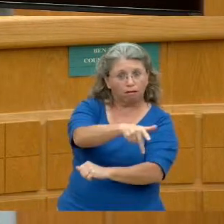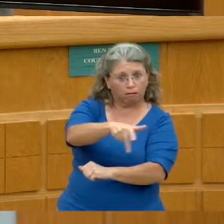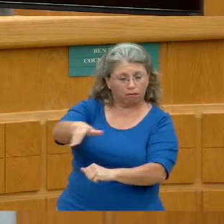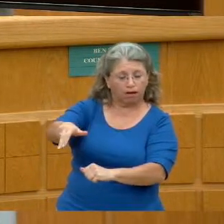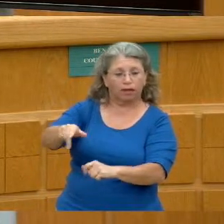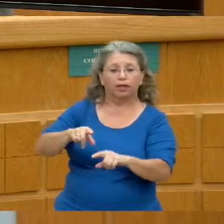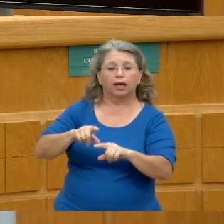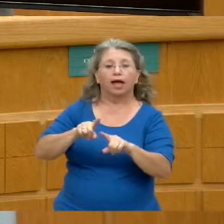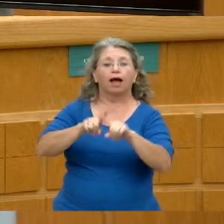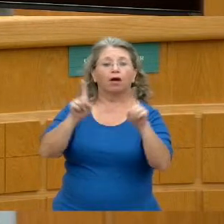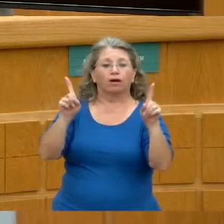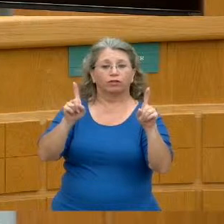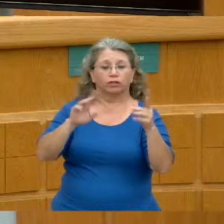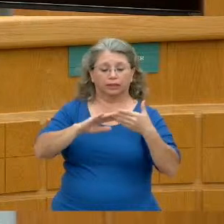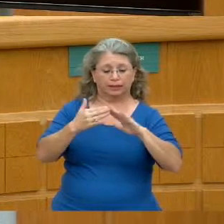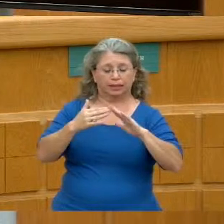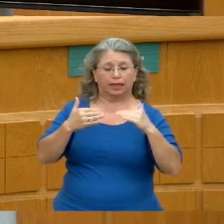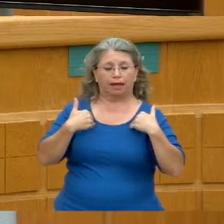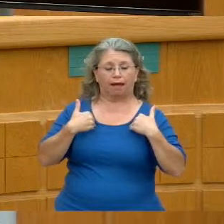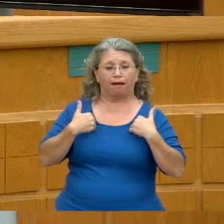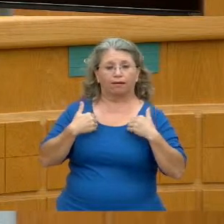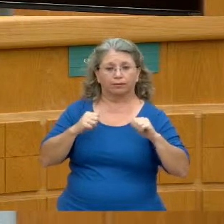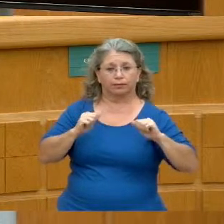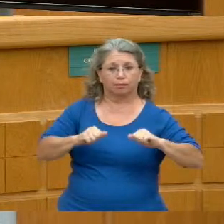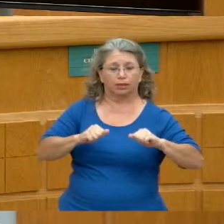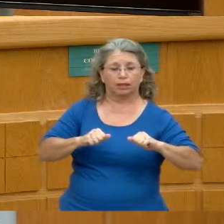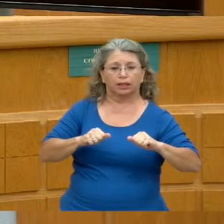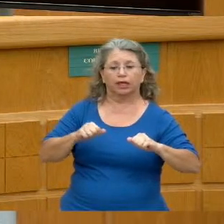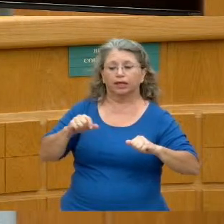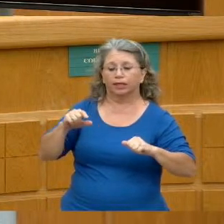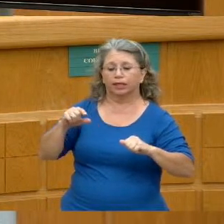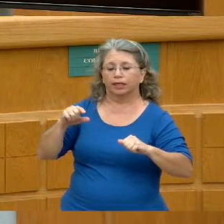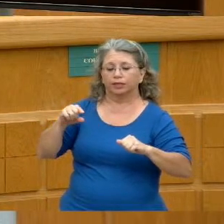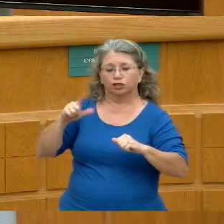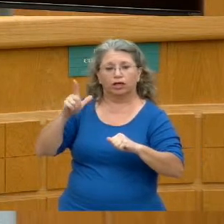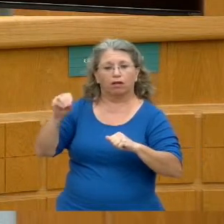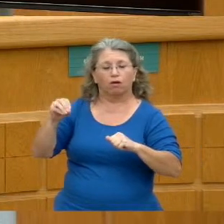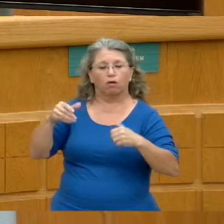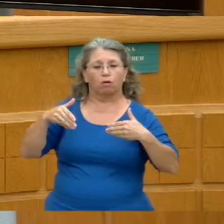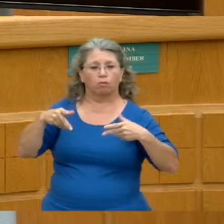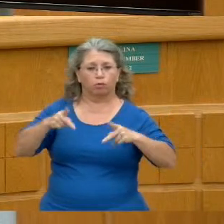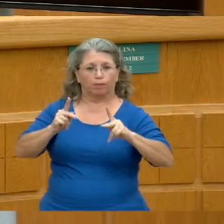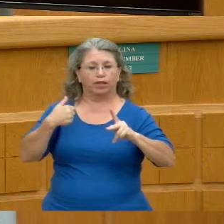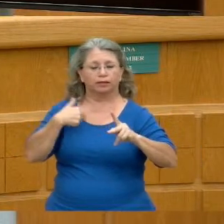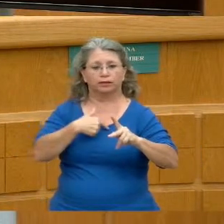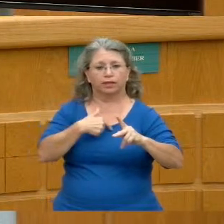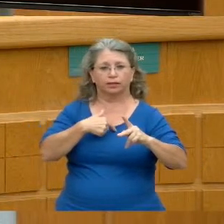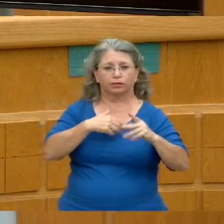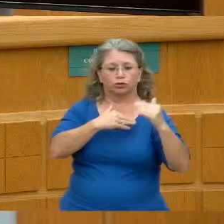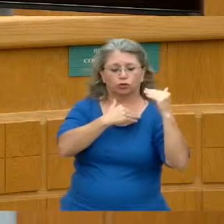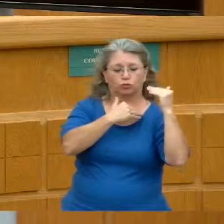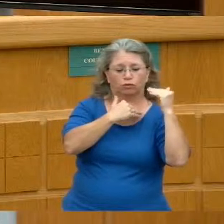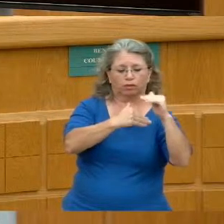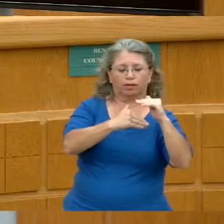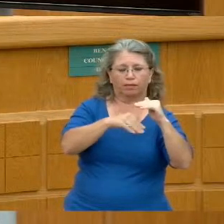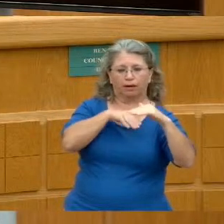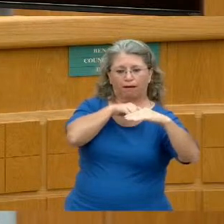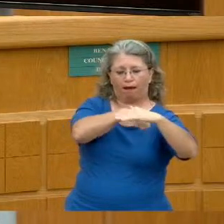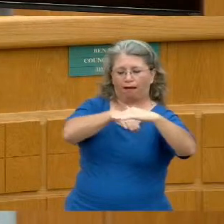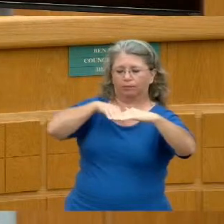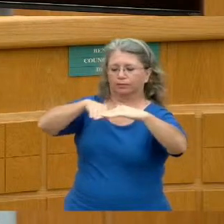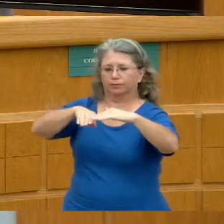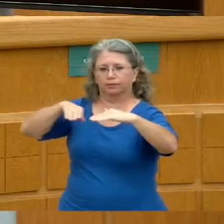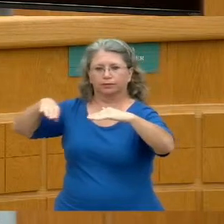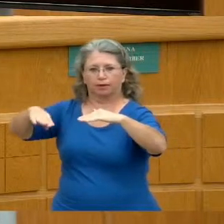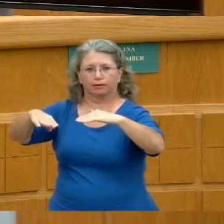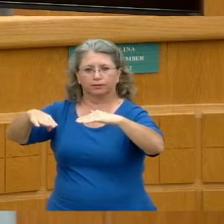the ability, and the GLO has allowed us to do so, to restrict access, and so that's what the order has